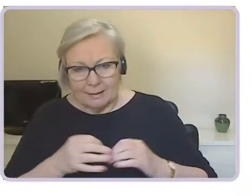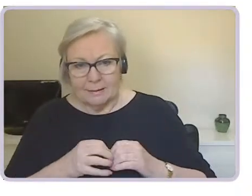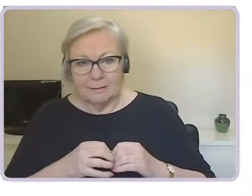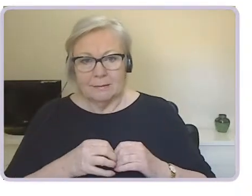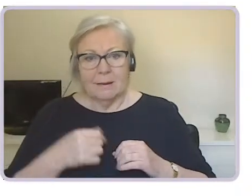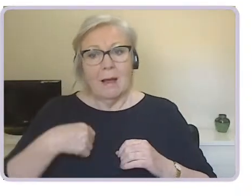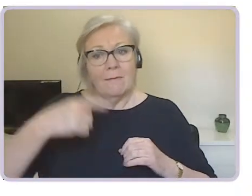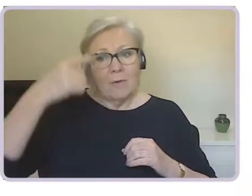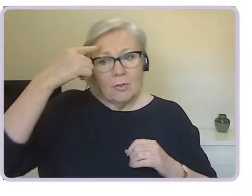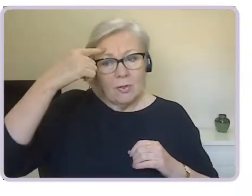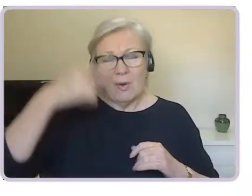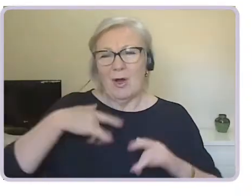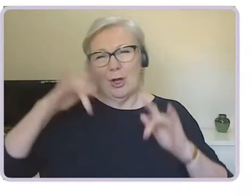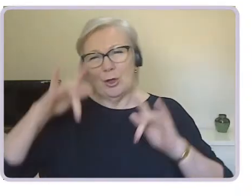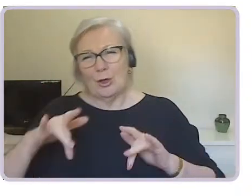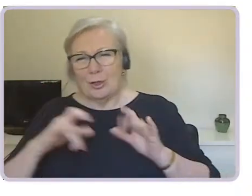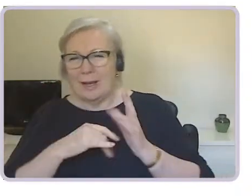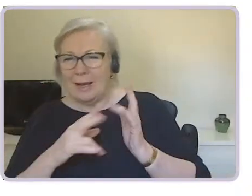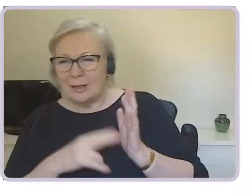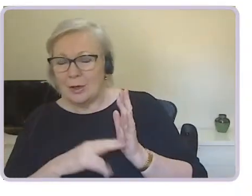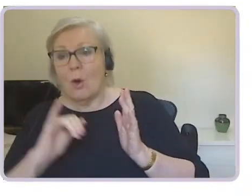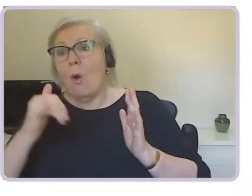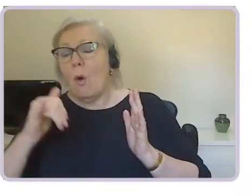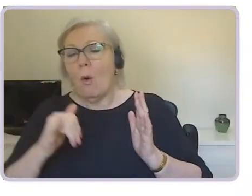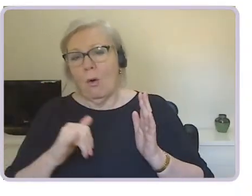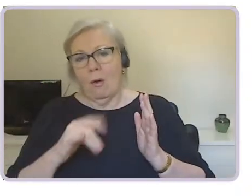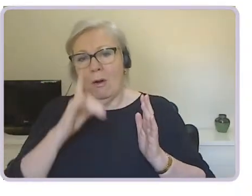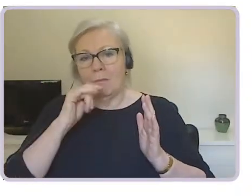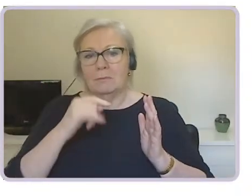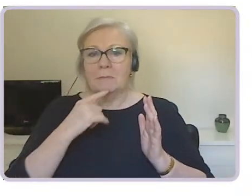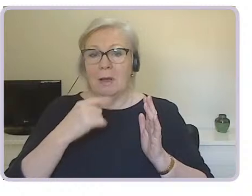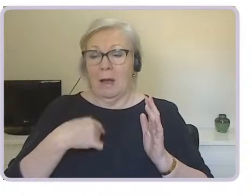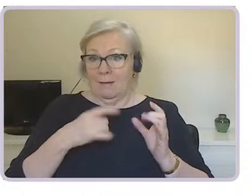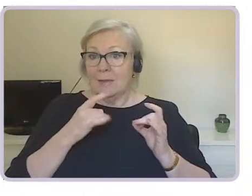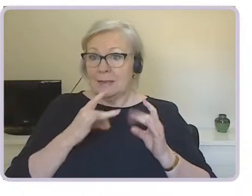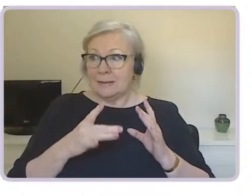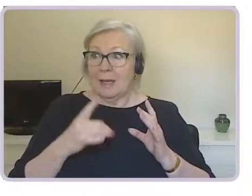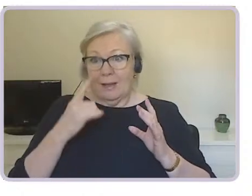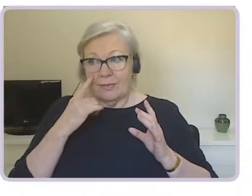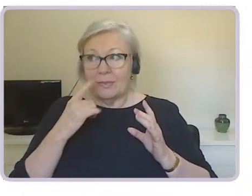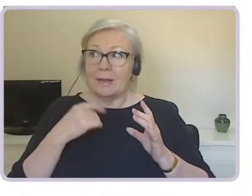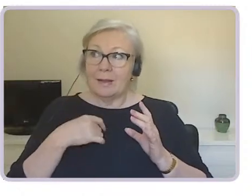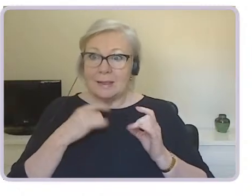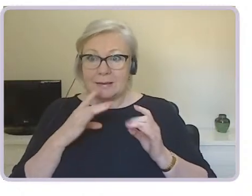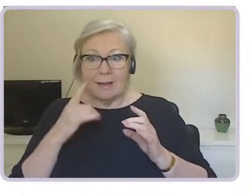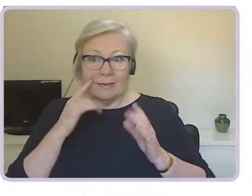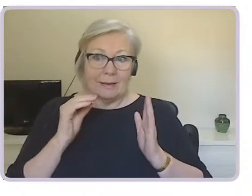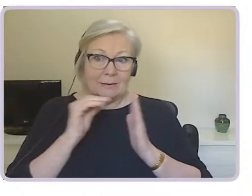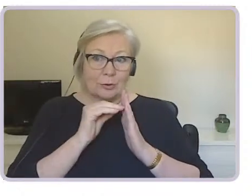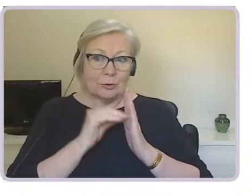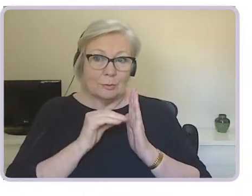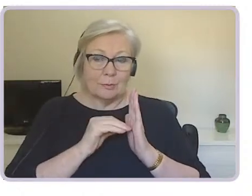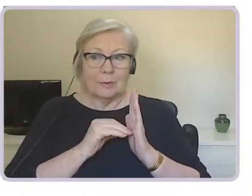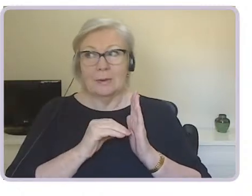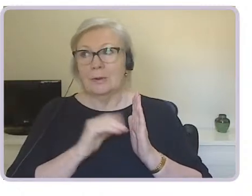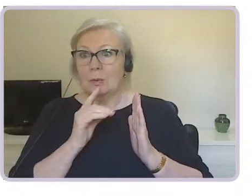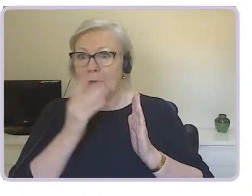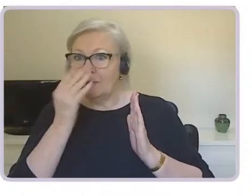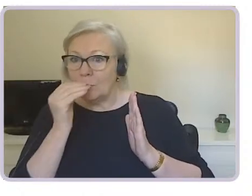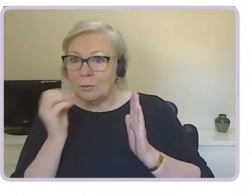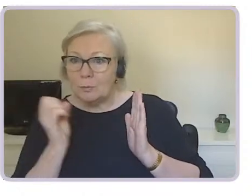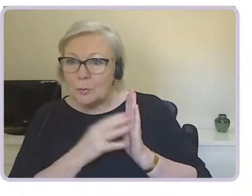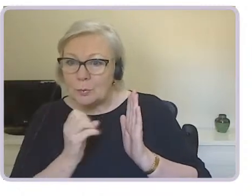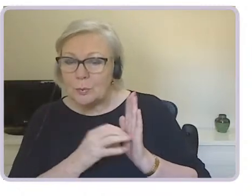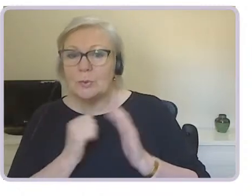actions, honestly. Or I've started to get organized and I've thought about my documents and really important photos and important papers, but I